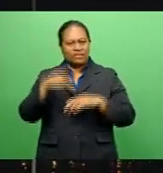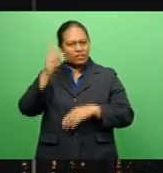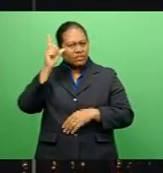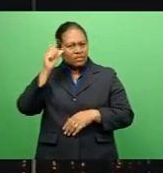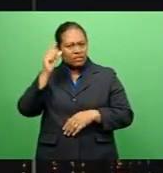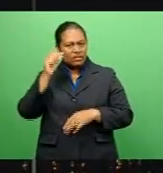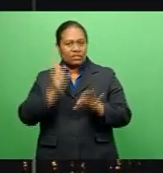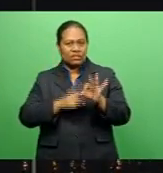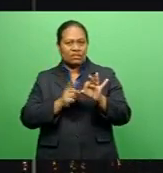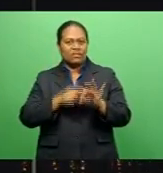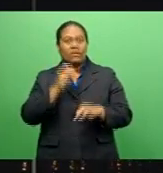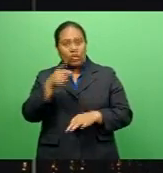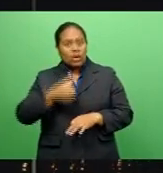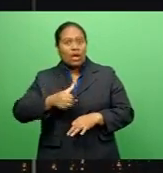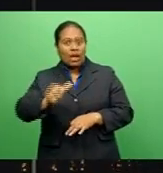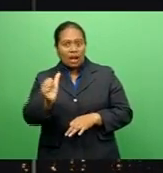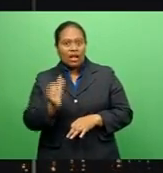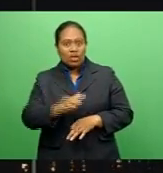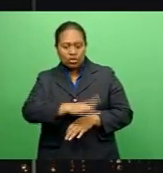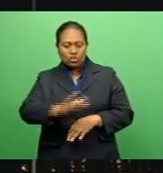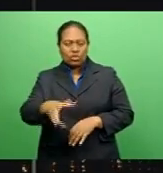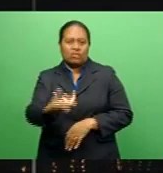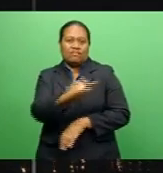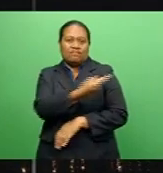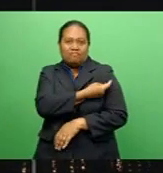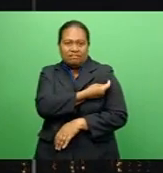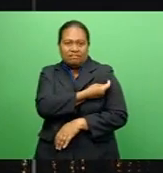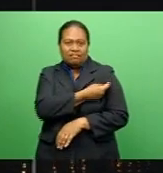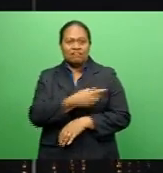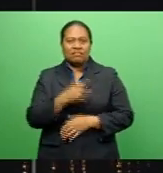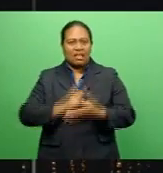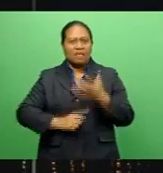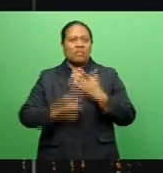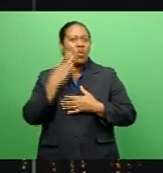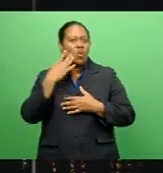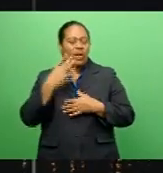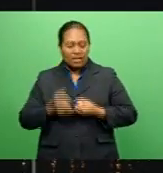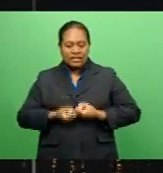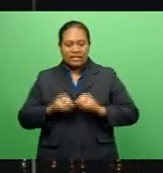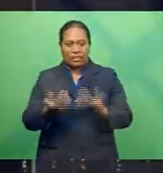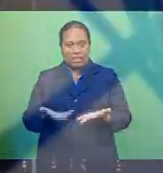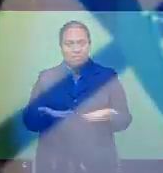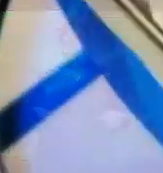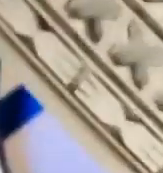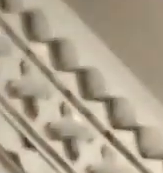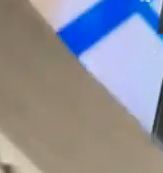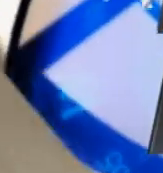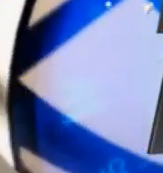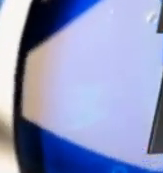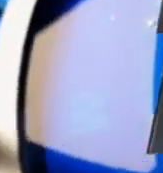will you allow your children to take the COVID-19 jabs when and if it becomes available?